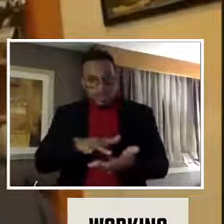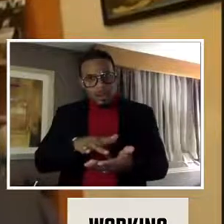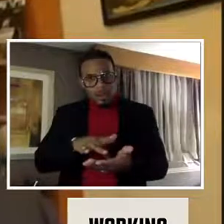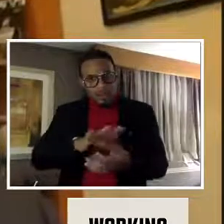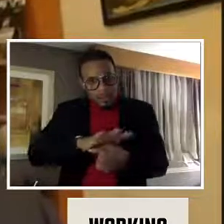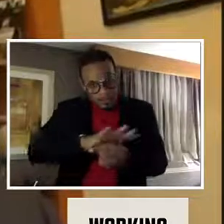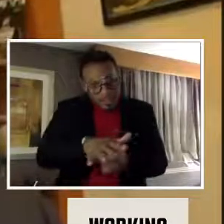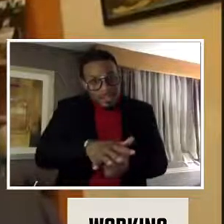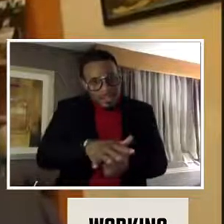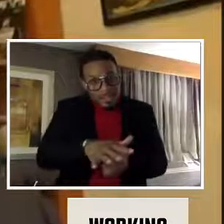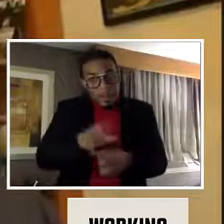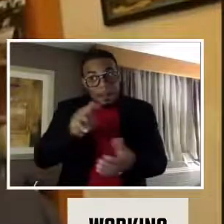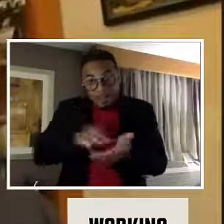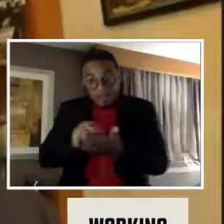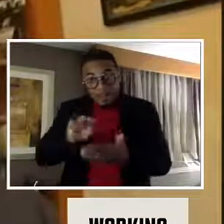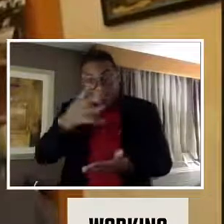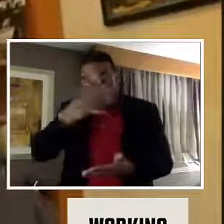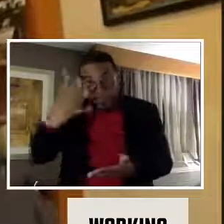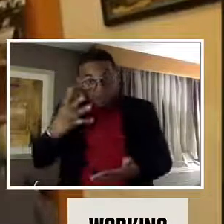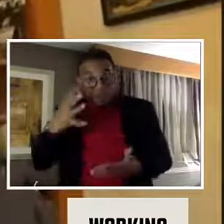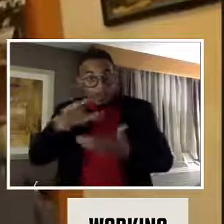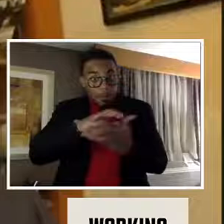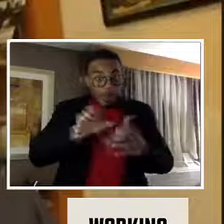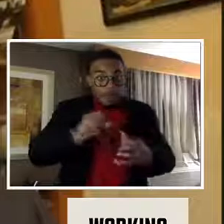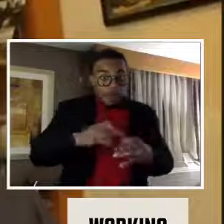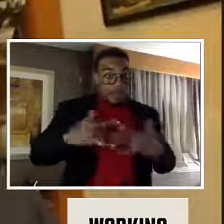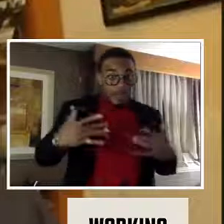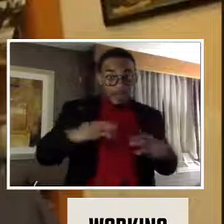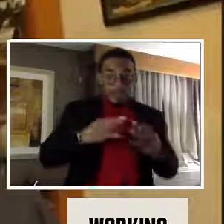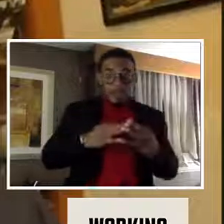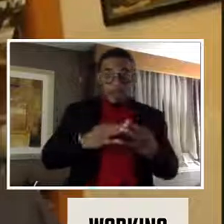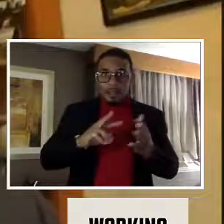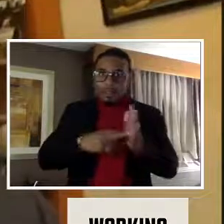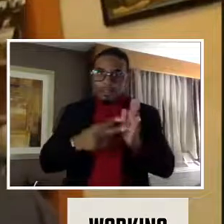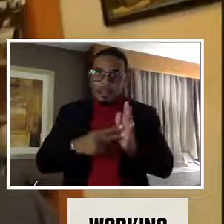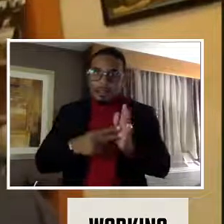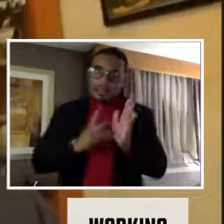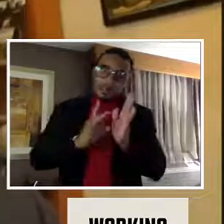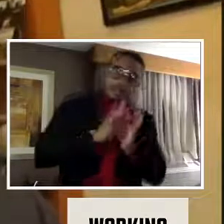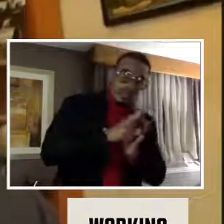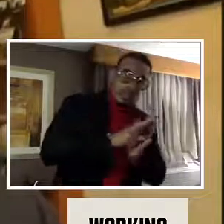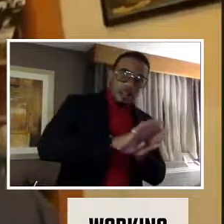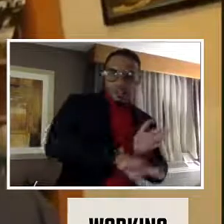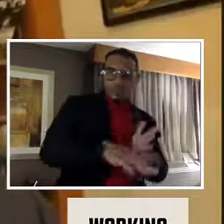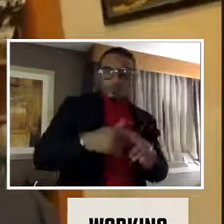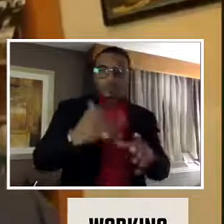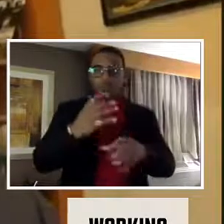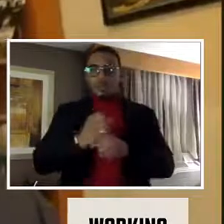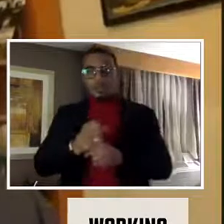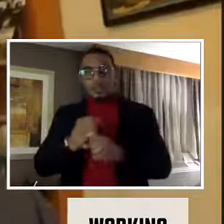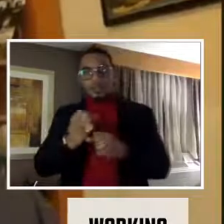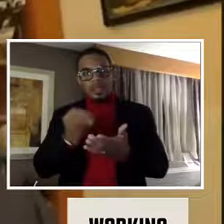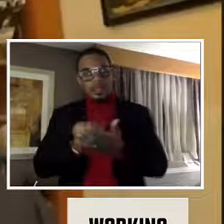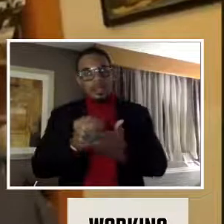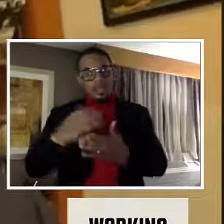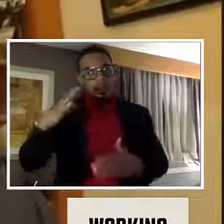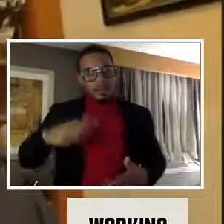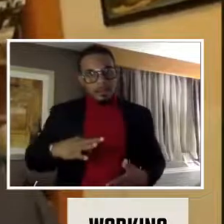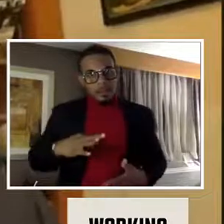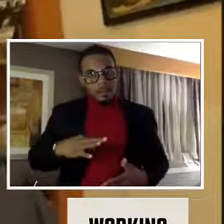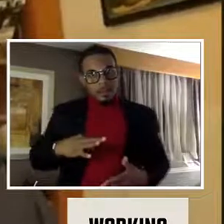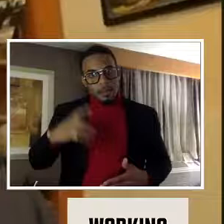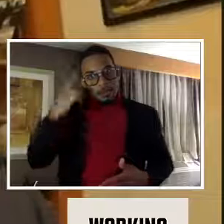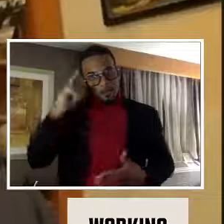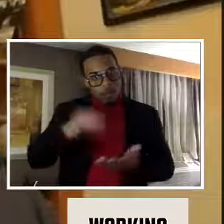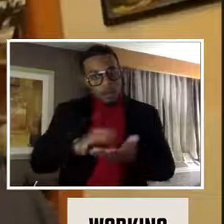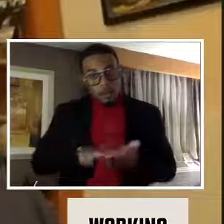a pandemic, millions of immigrant and mixed status families were intentionally excluded from receiving economic benefit?